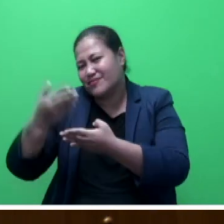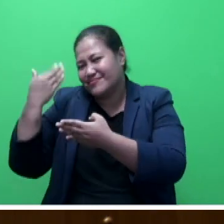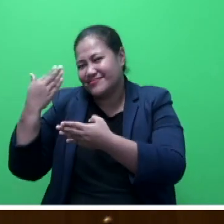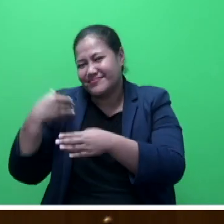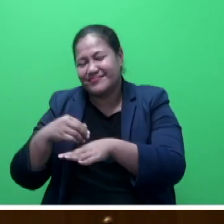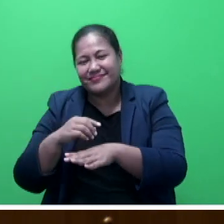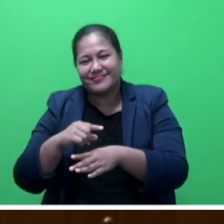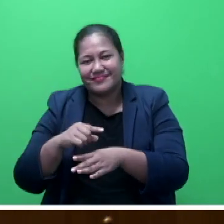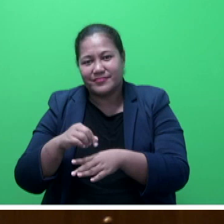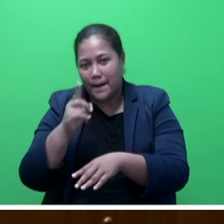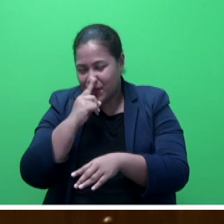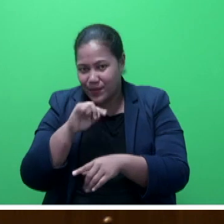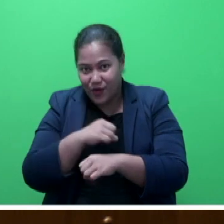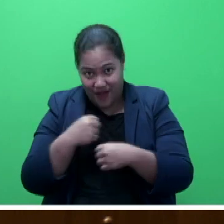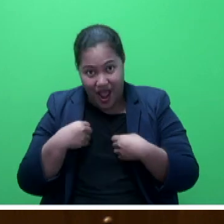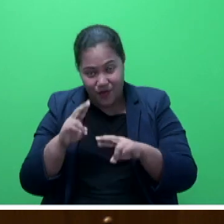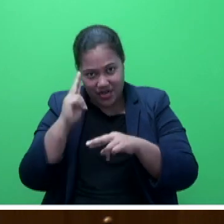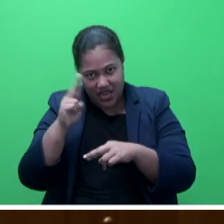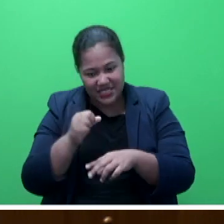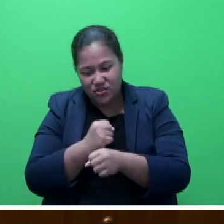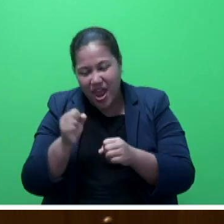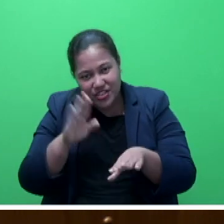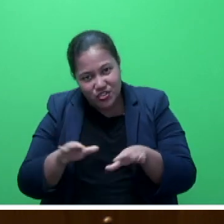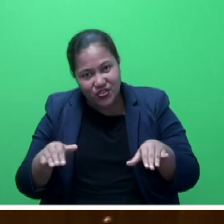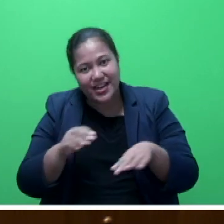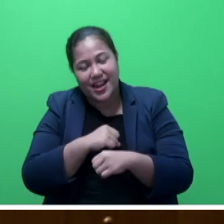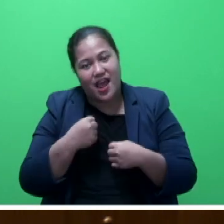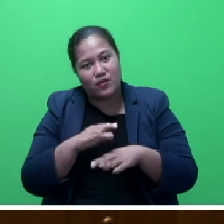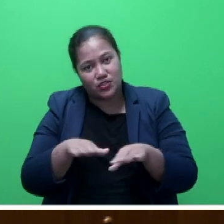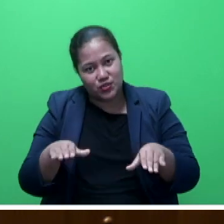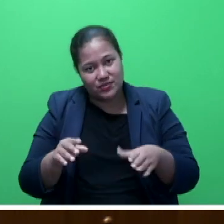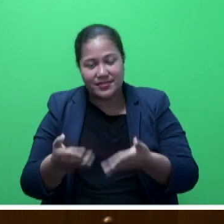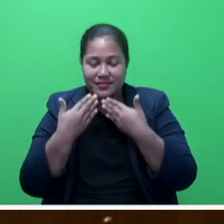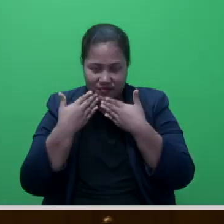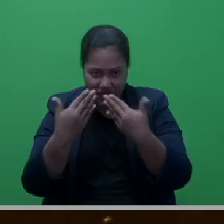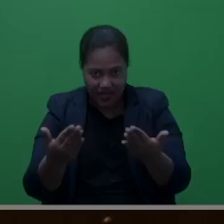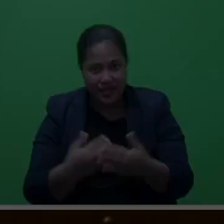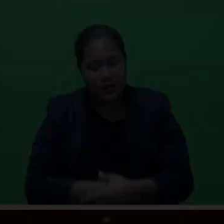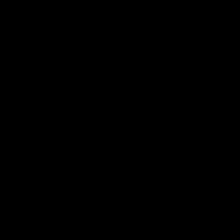vulnerable nations. We owe it to all of humanity. Thank you, Mr. Speaker.